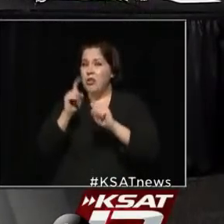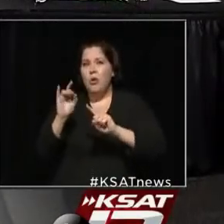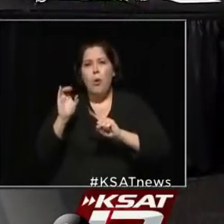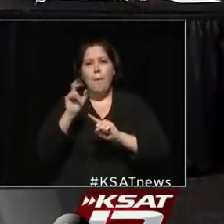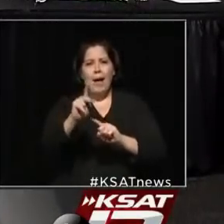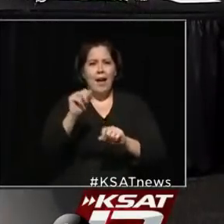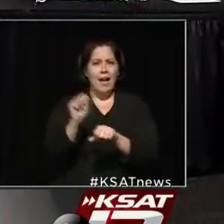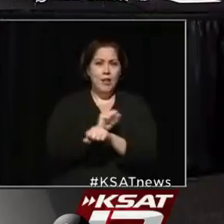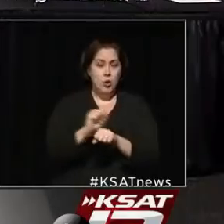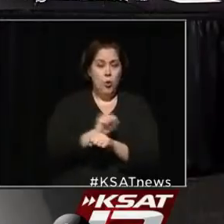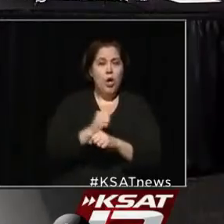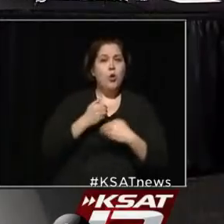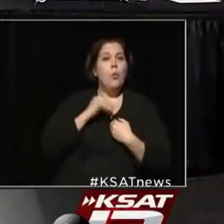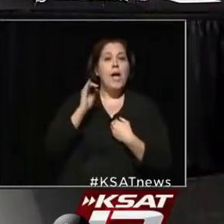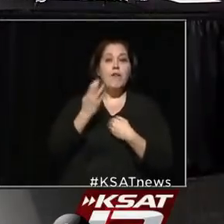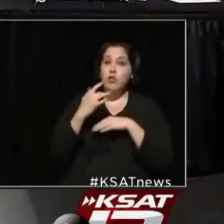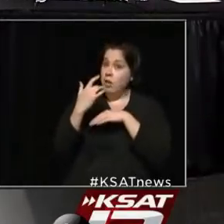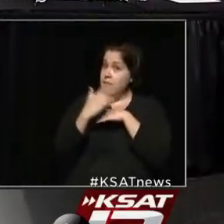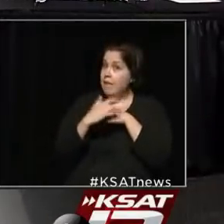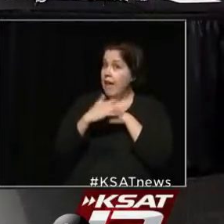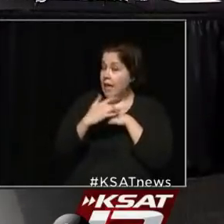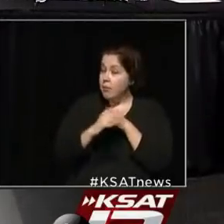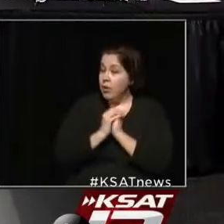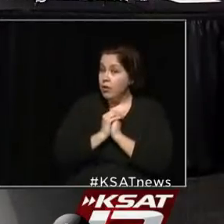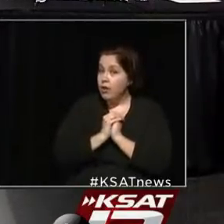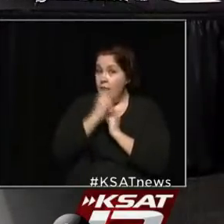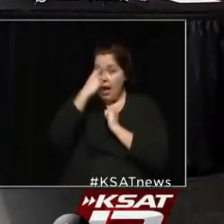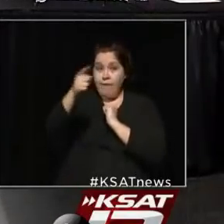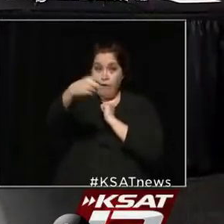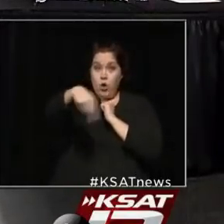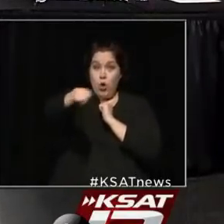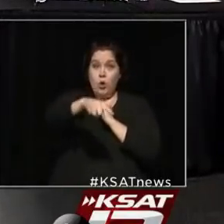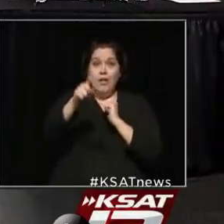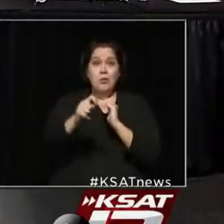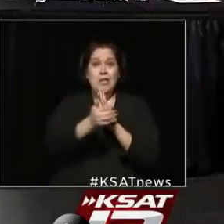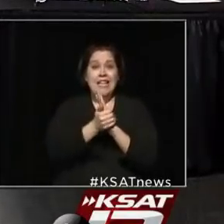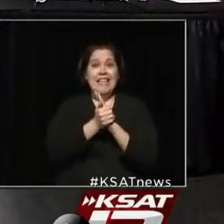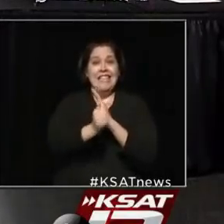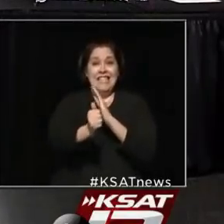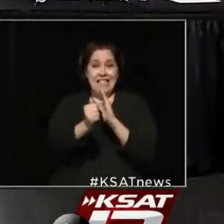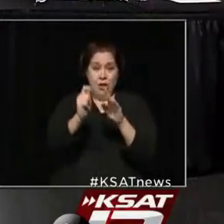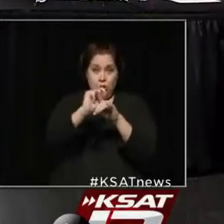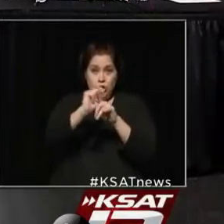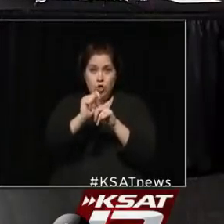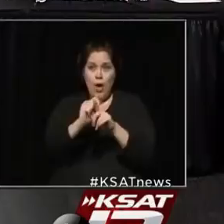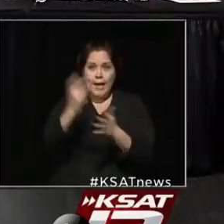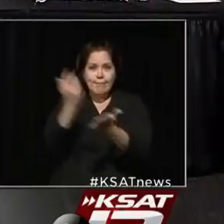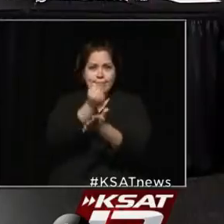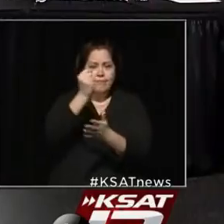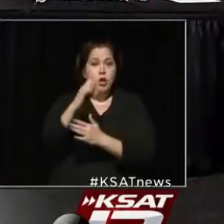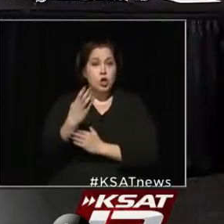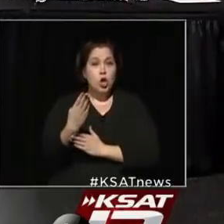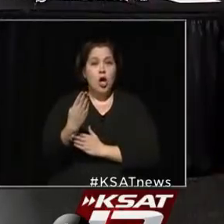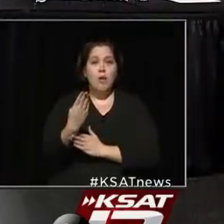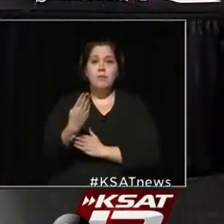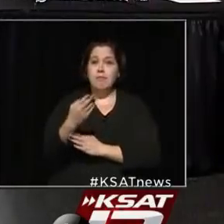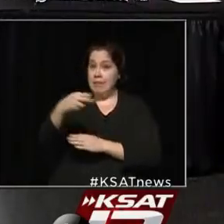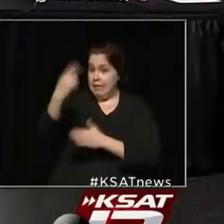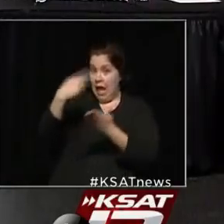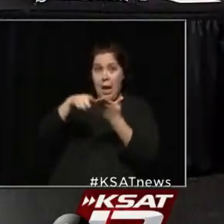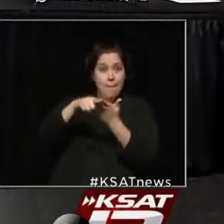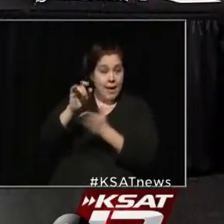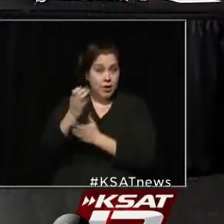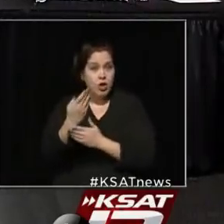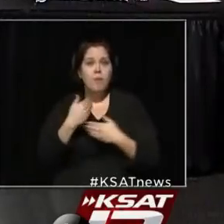work, there are jobs available. And for those folks who need the skills training to get into those jobs, high-wage jobs, we have